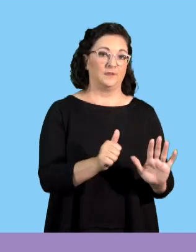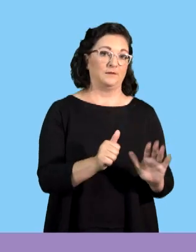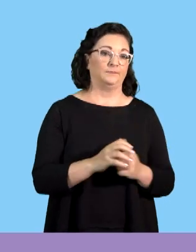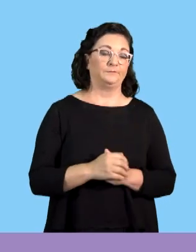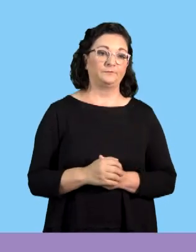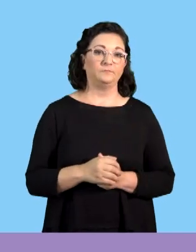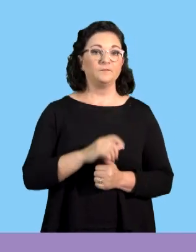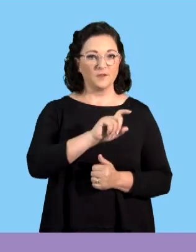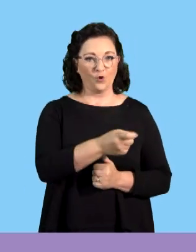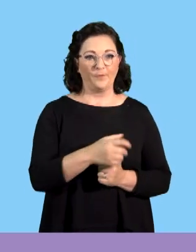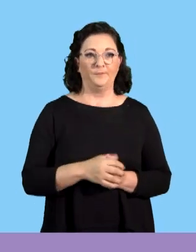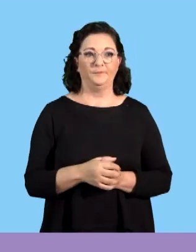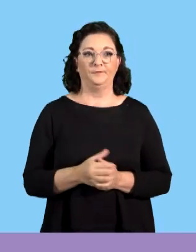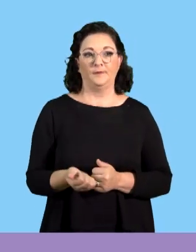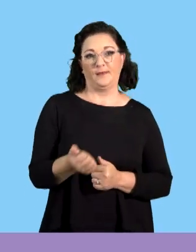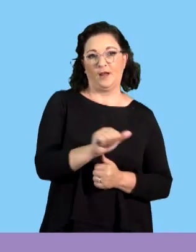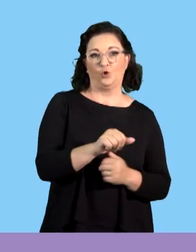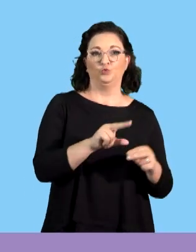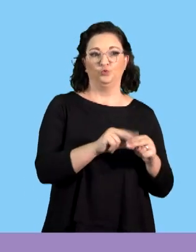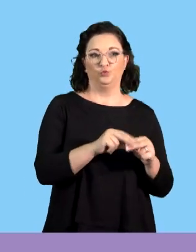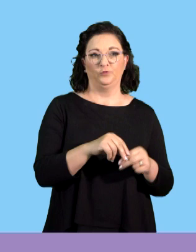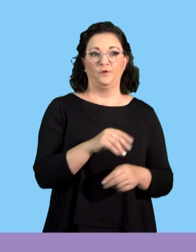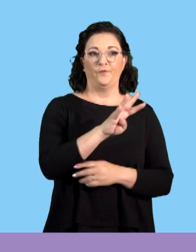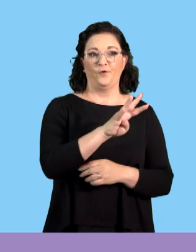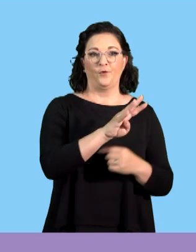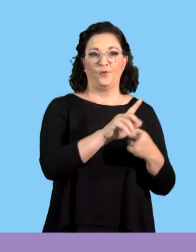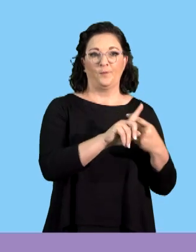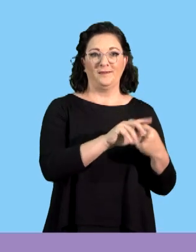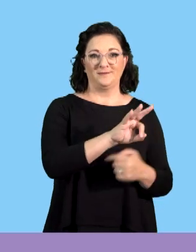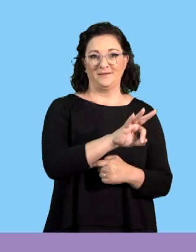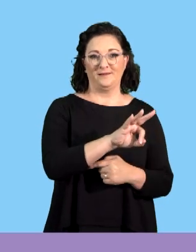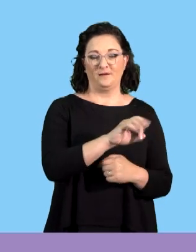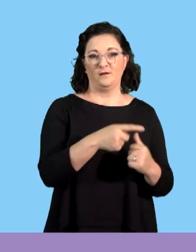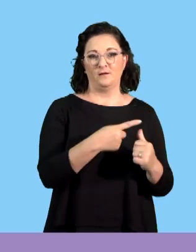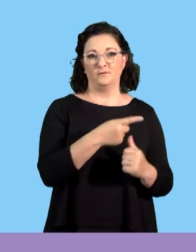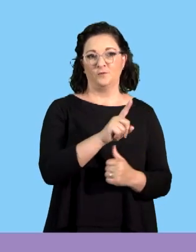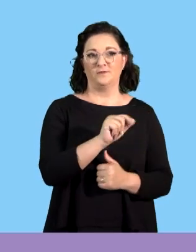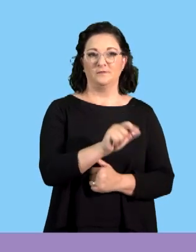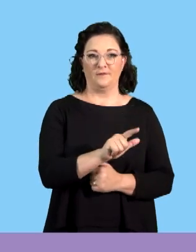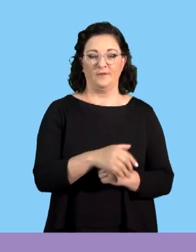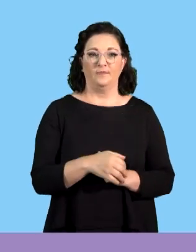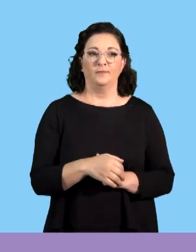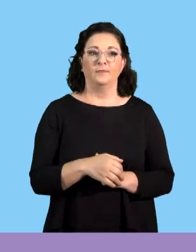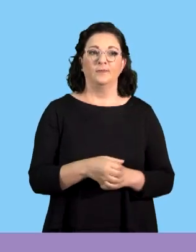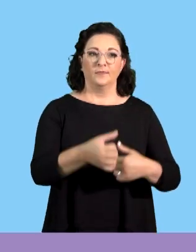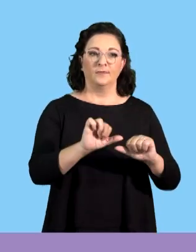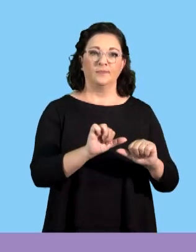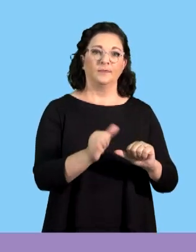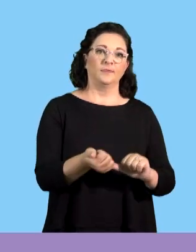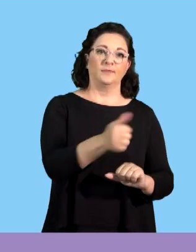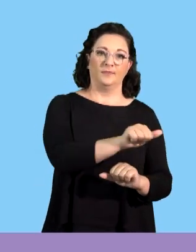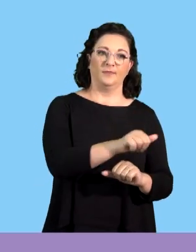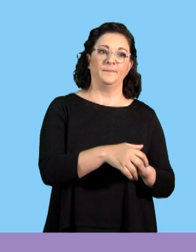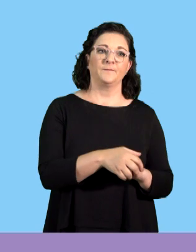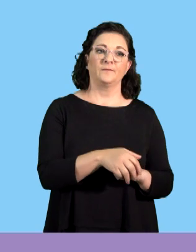6. And there's a comma. We move to your units. 4 units plus 3 units, which give you 7. Now you go to